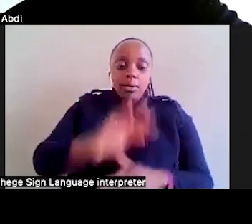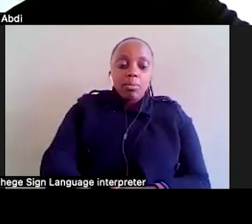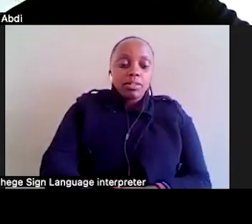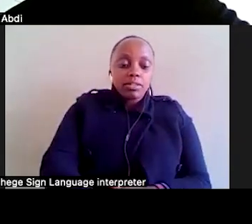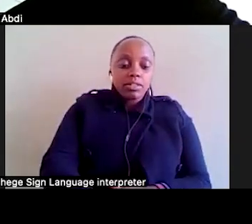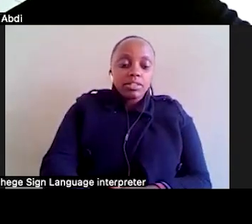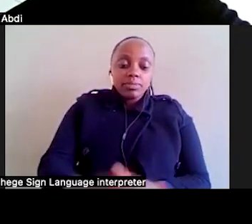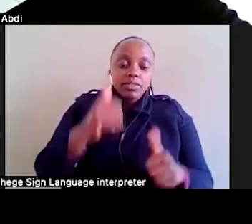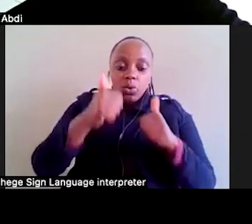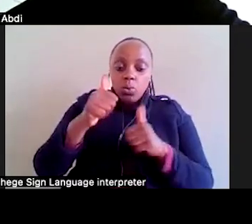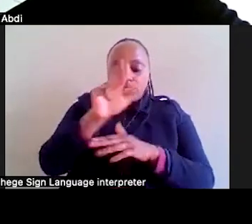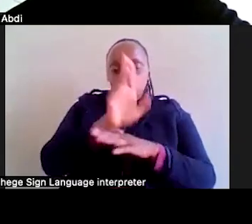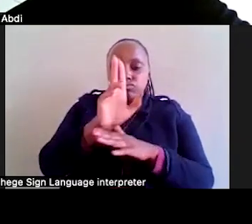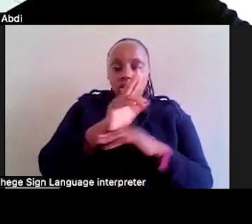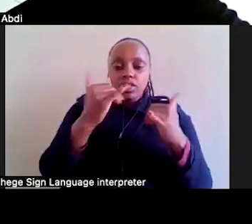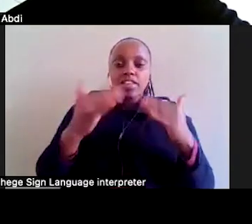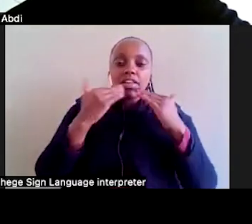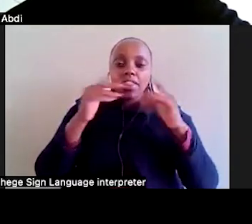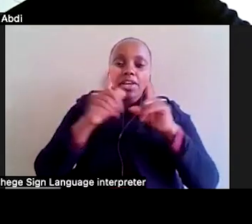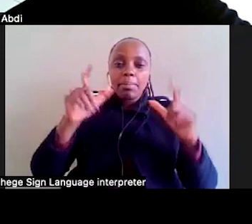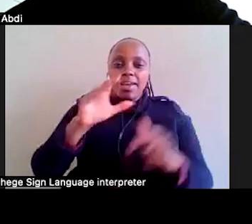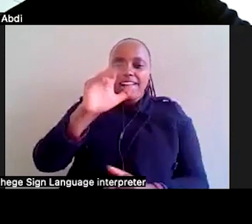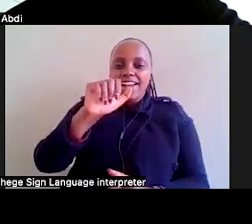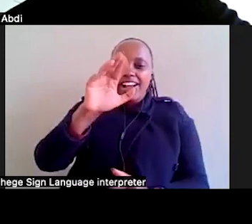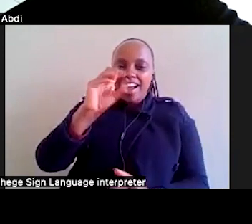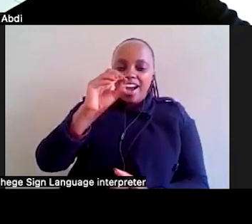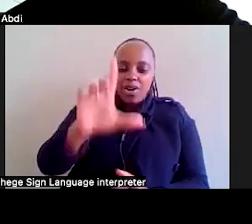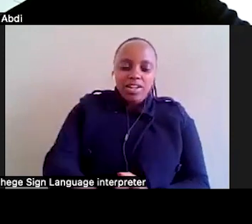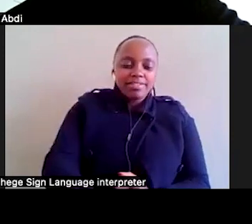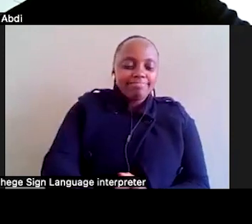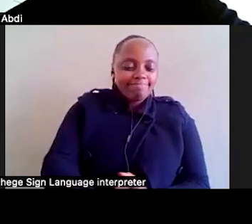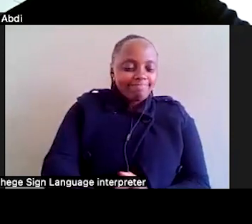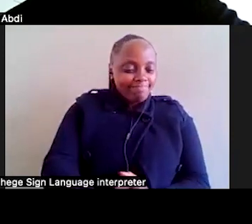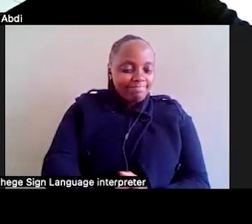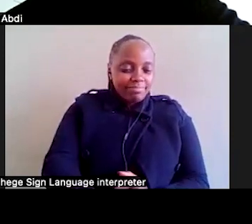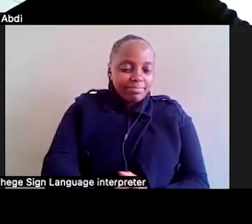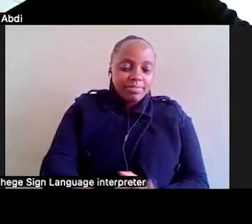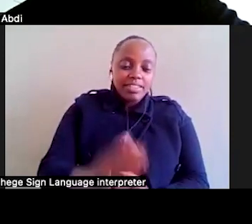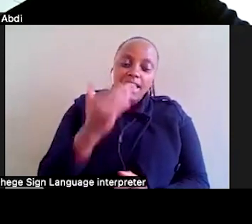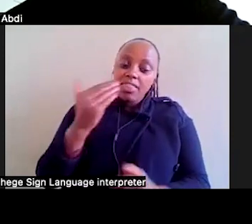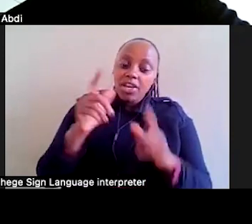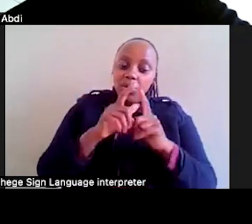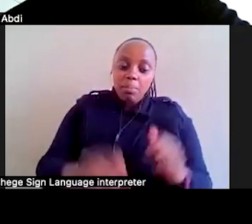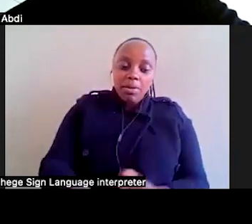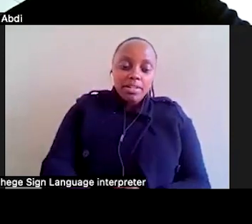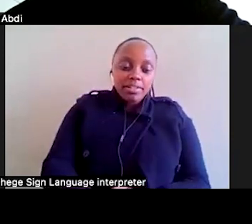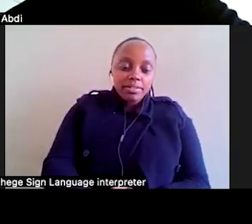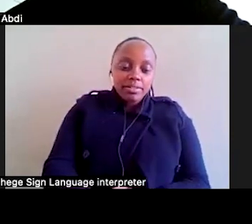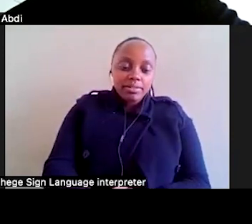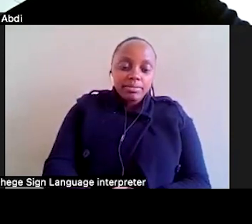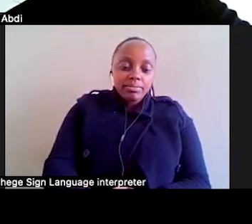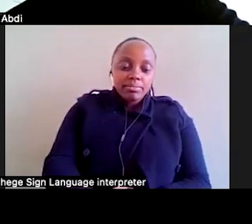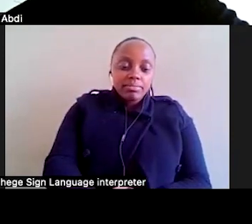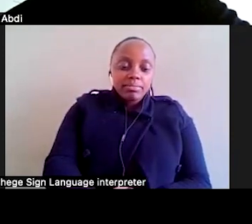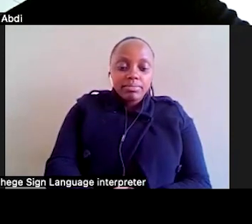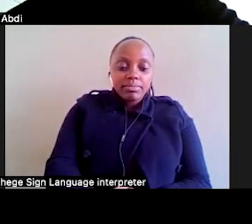that we are using. Thank you so much, Caroline. Thank you so much, Alice. Indeed, what we want to echo, all of us, a